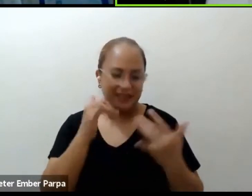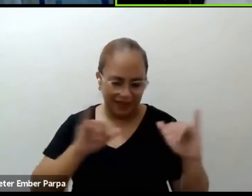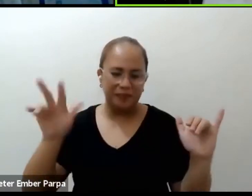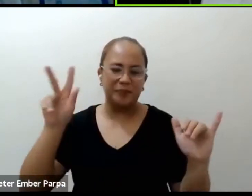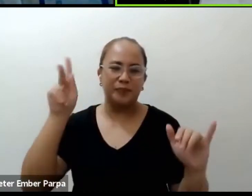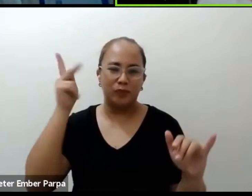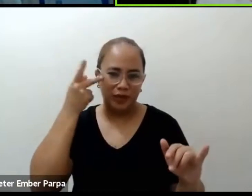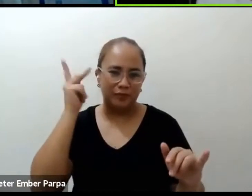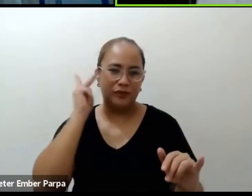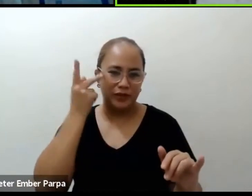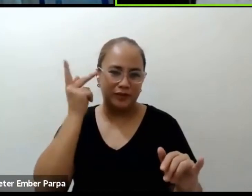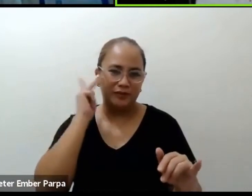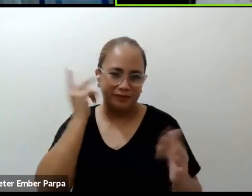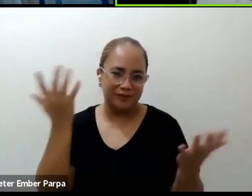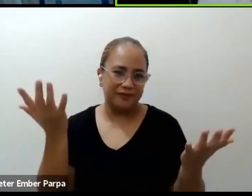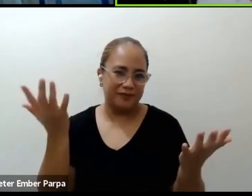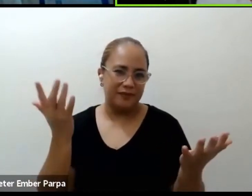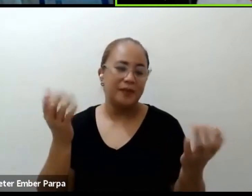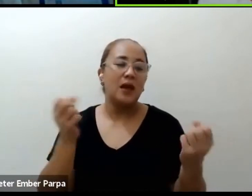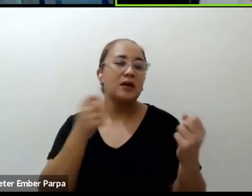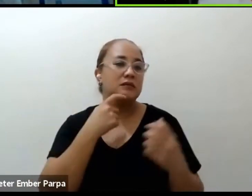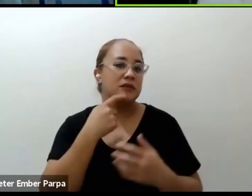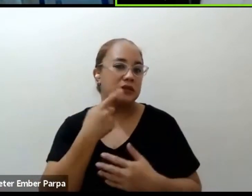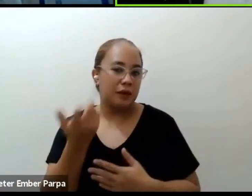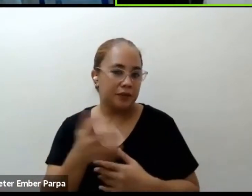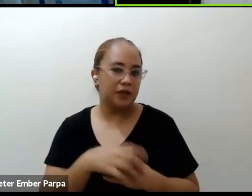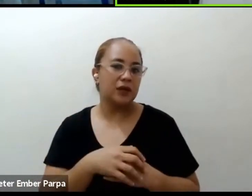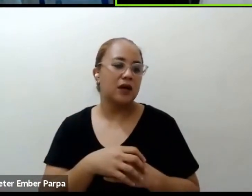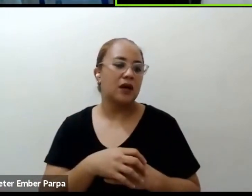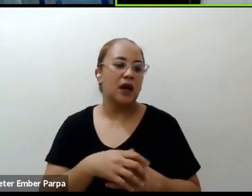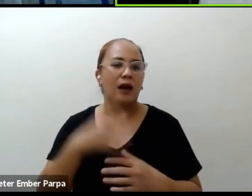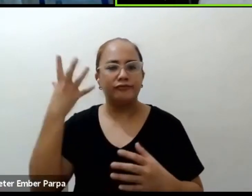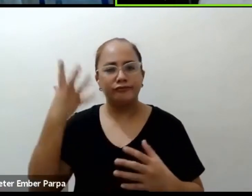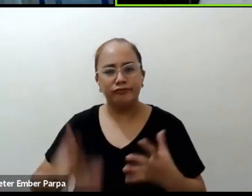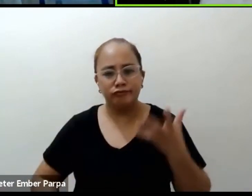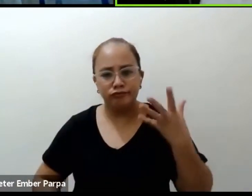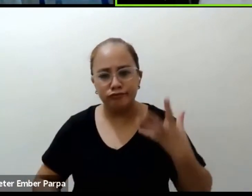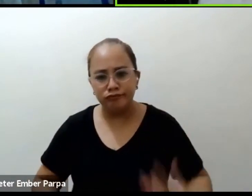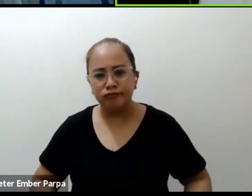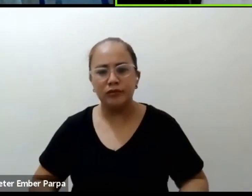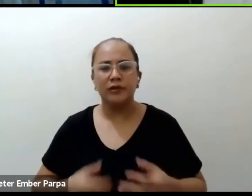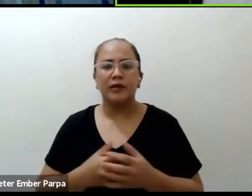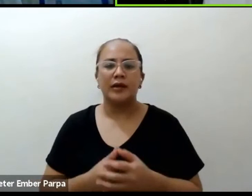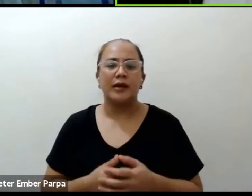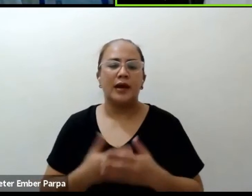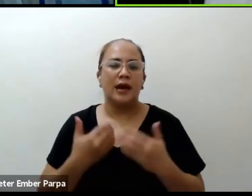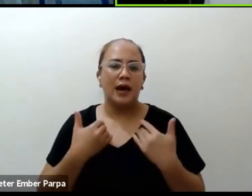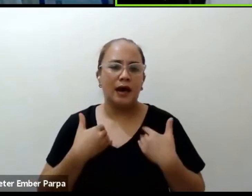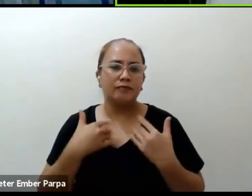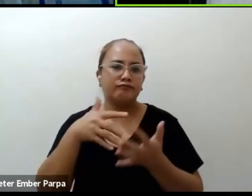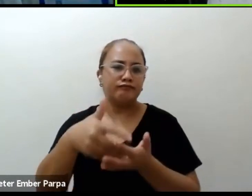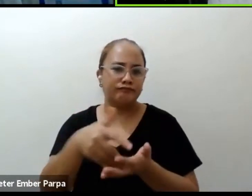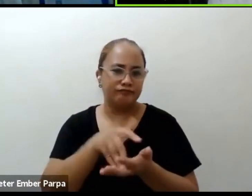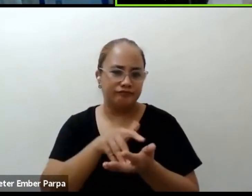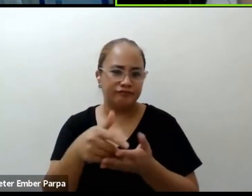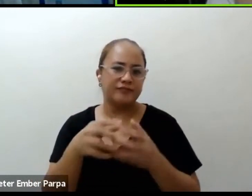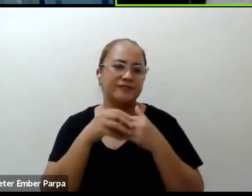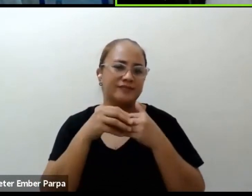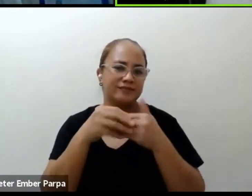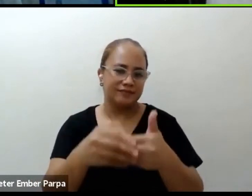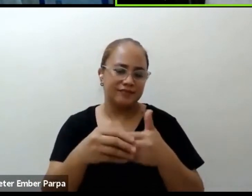At sinabi na nga, merong questions of corruption and weak leadership.